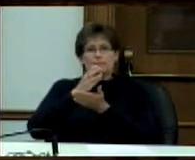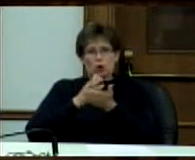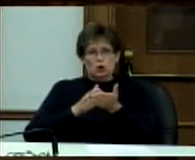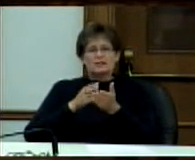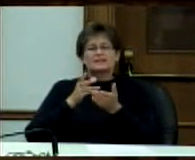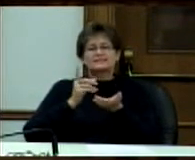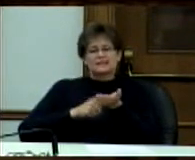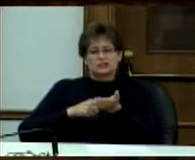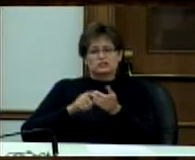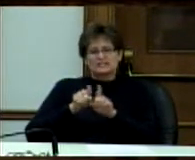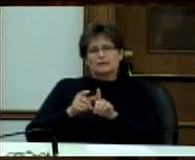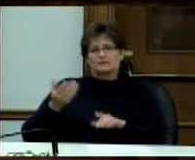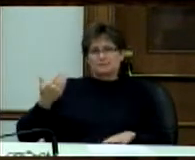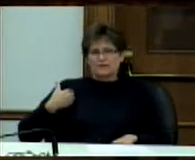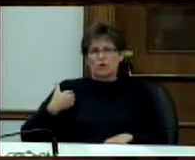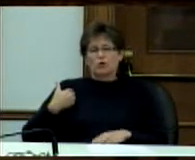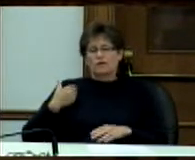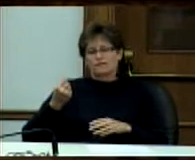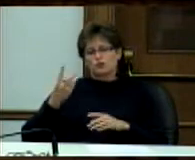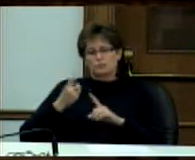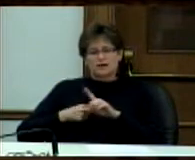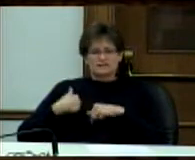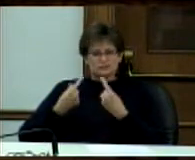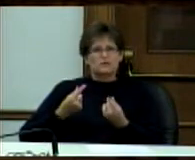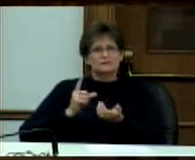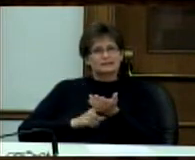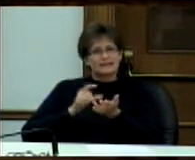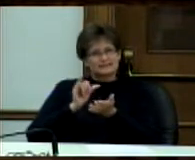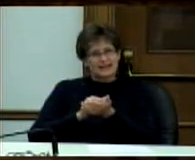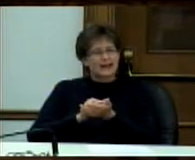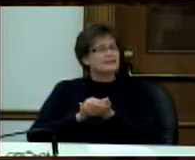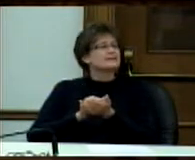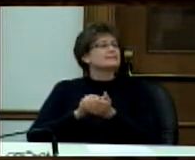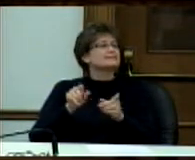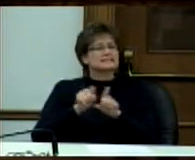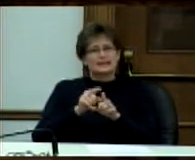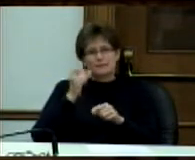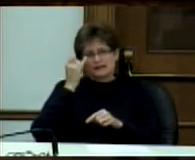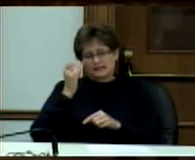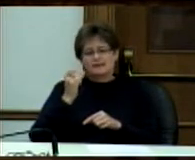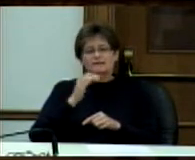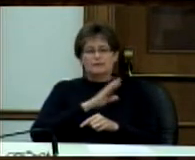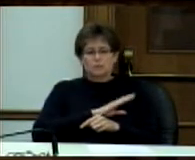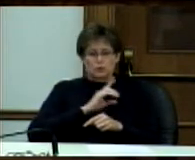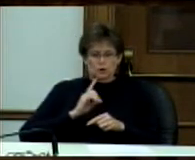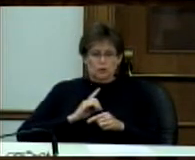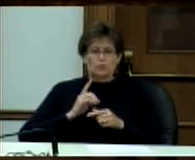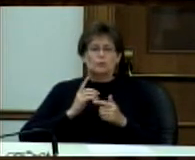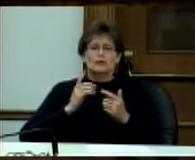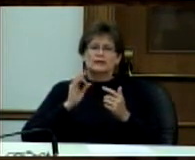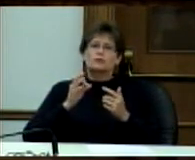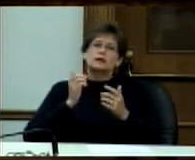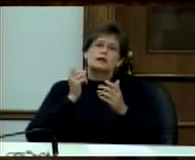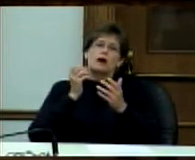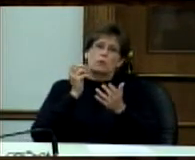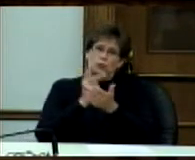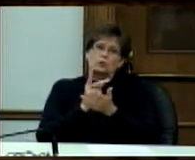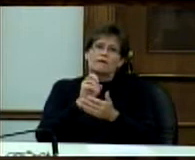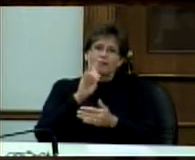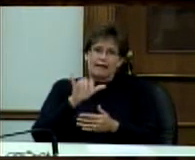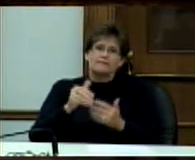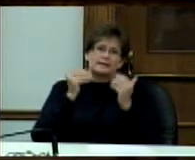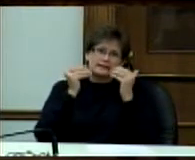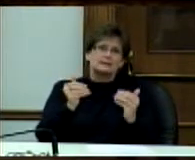Again, part of the same discussion we've been having for a couple of months now, tied in the same way to a board-approved